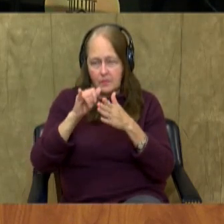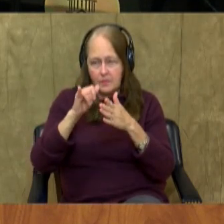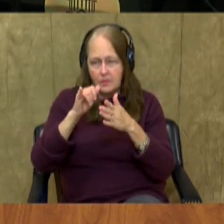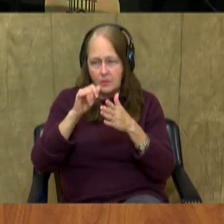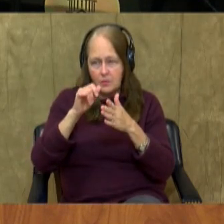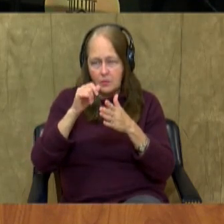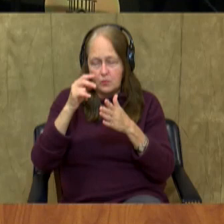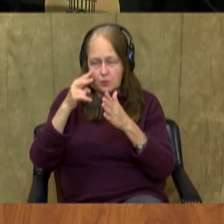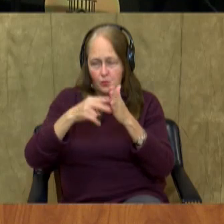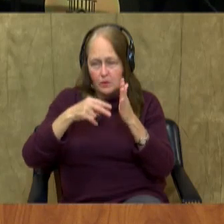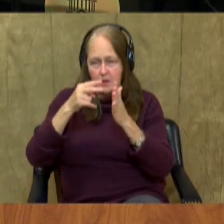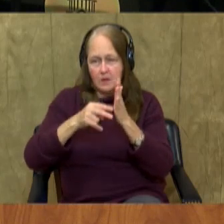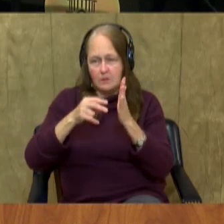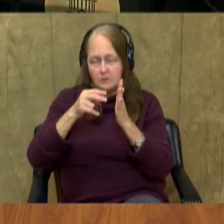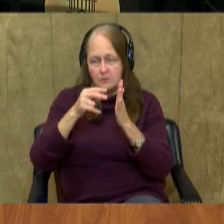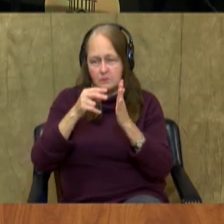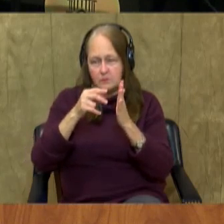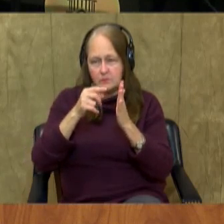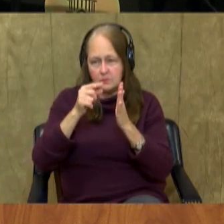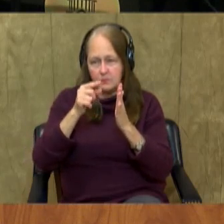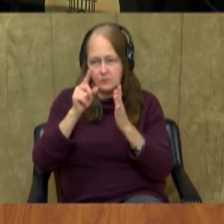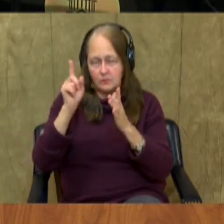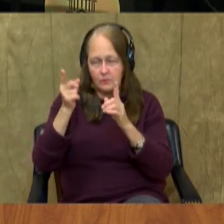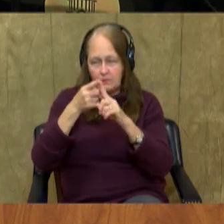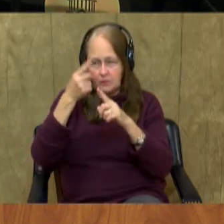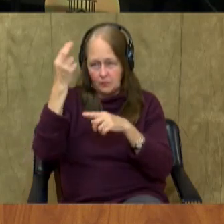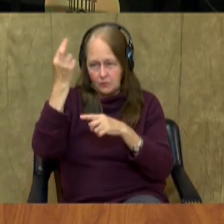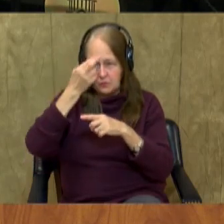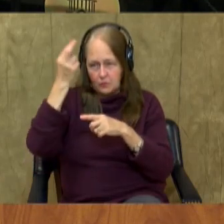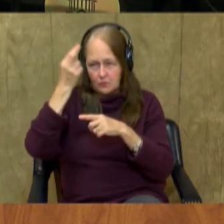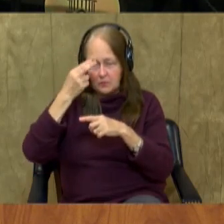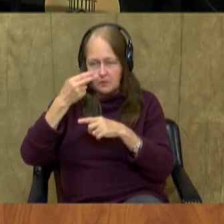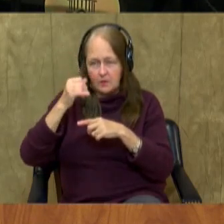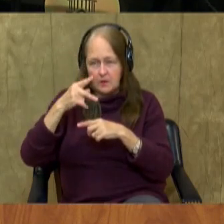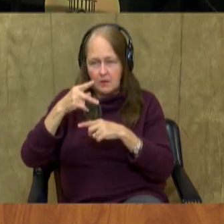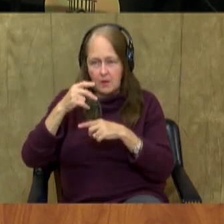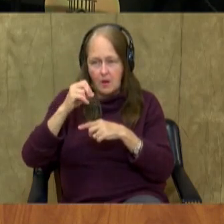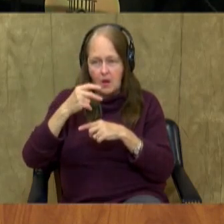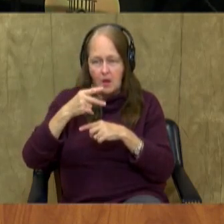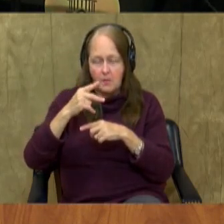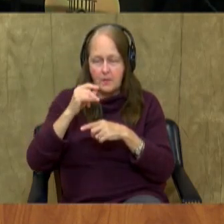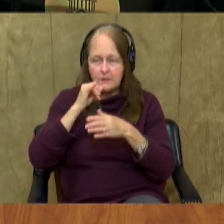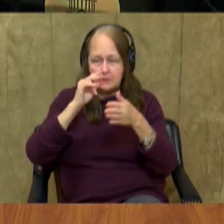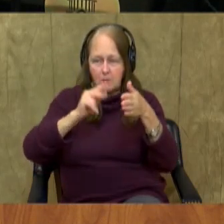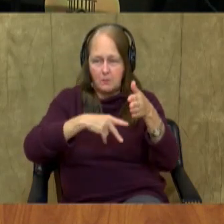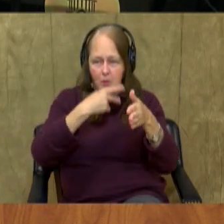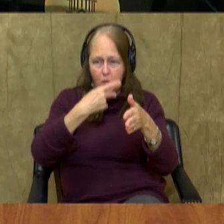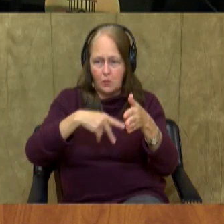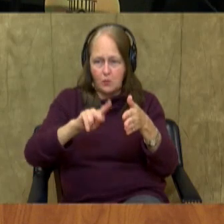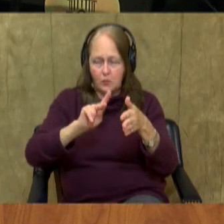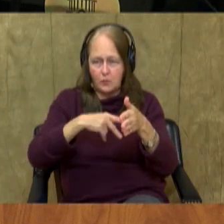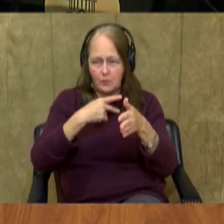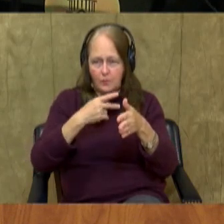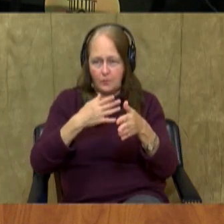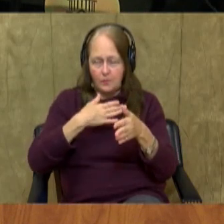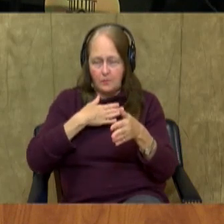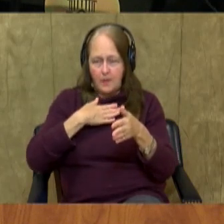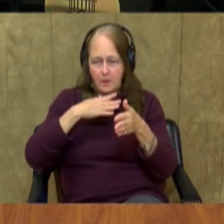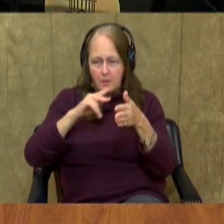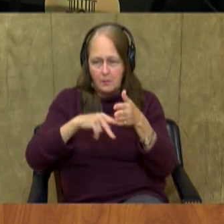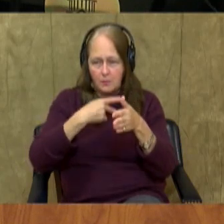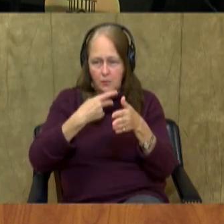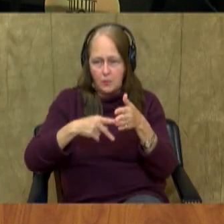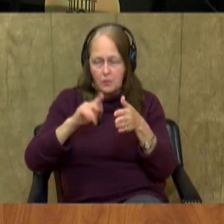She gave 3 reasons. Her first reason was that hip hop is a form of poetry. And when we're doing my poetry reviewing in